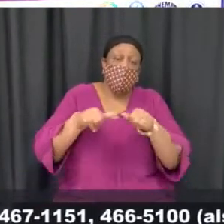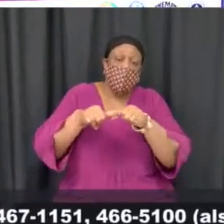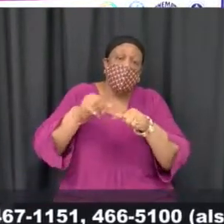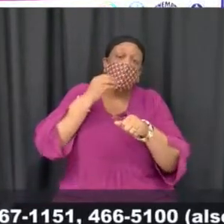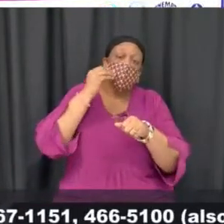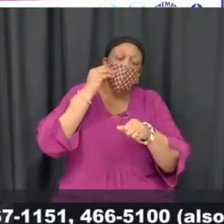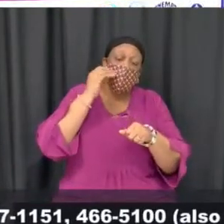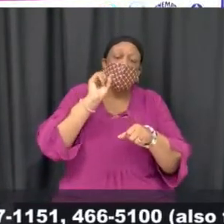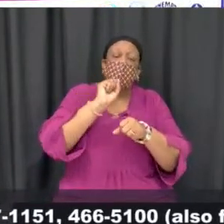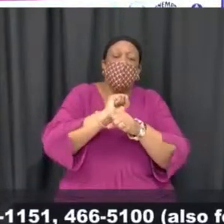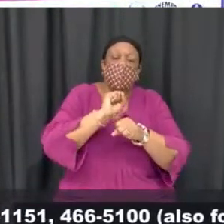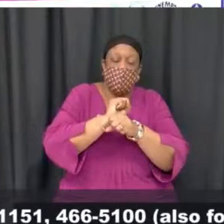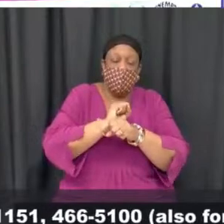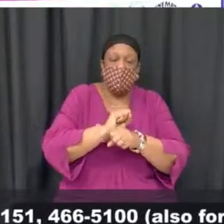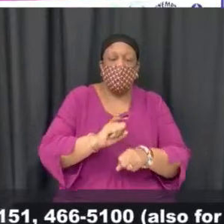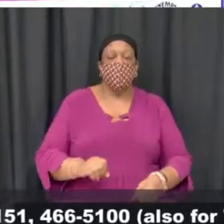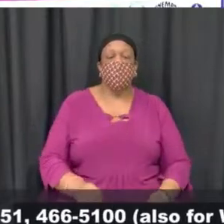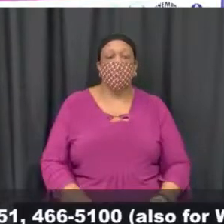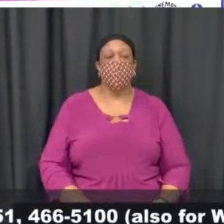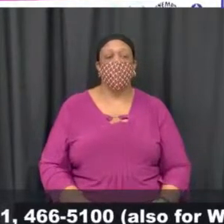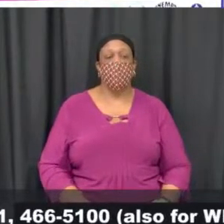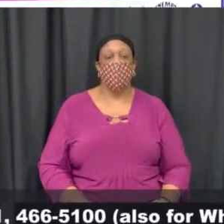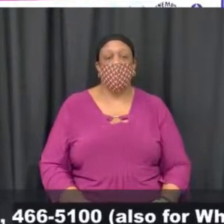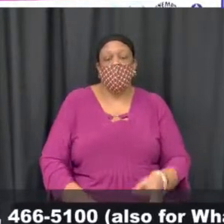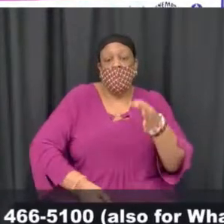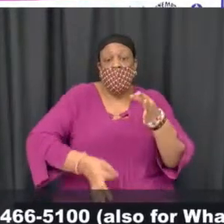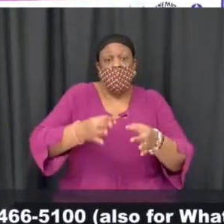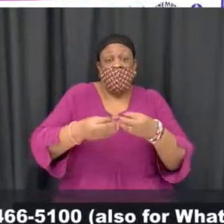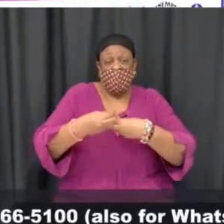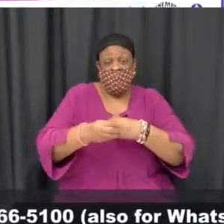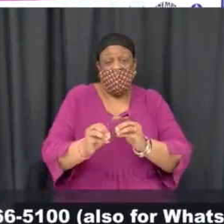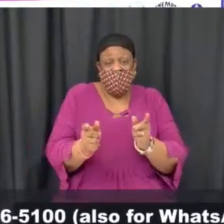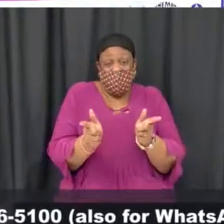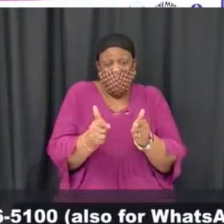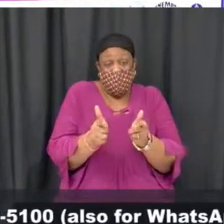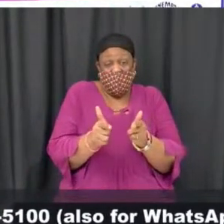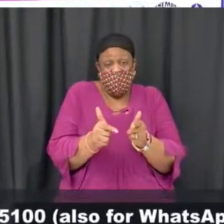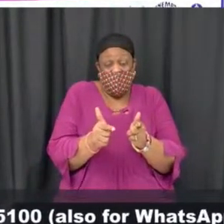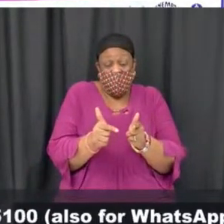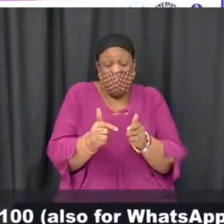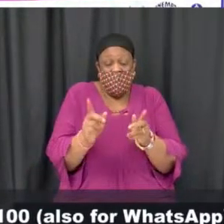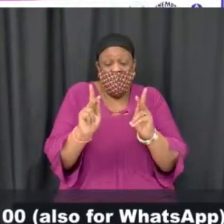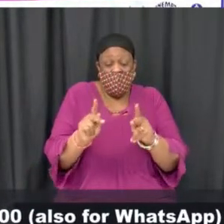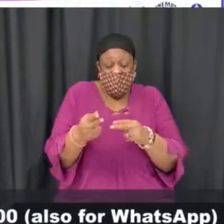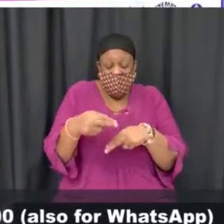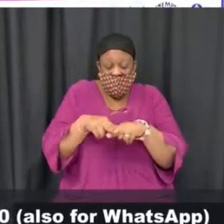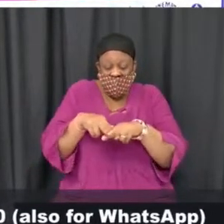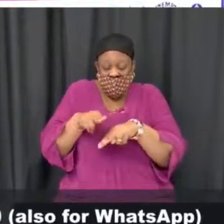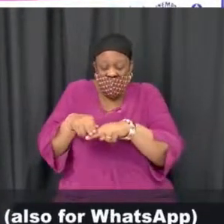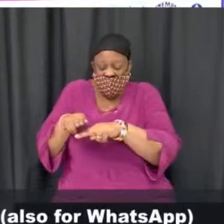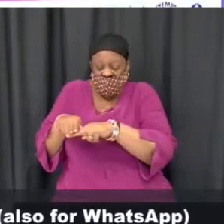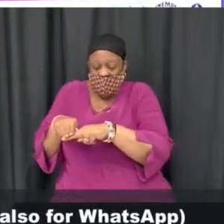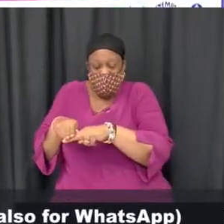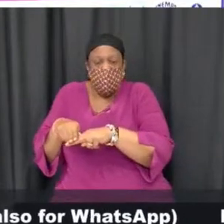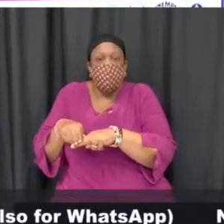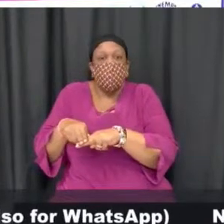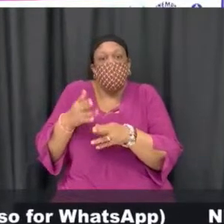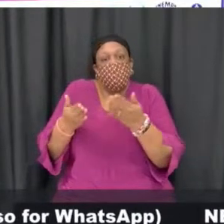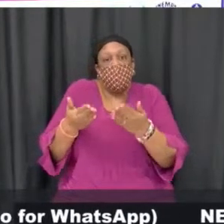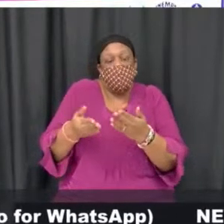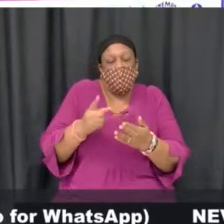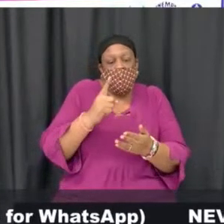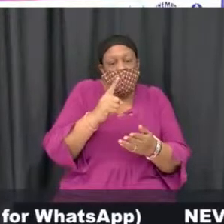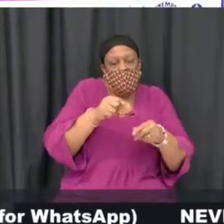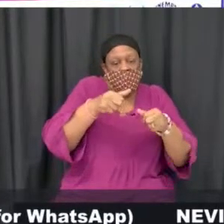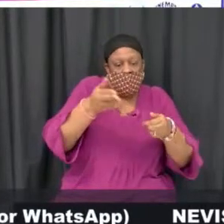home, utilizing virtual means. Businesses and establishments can operate, and they should be guided by the